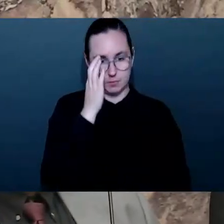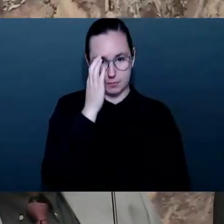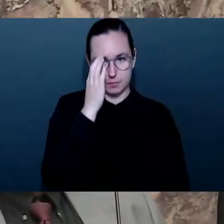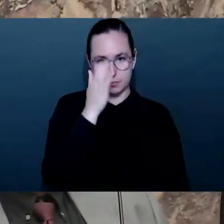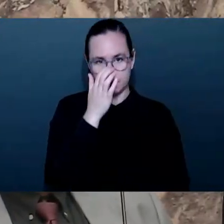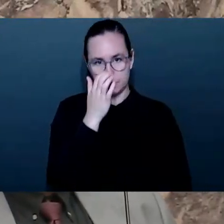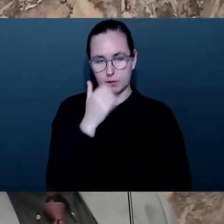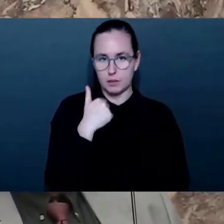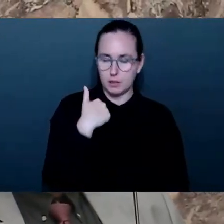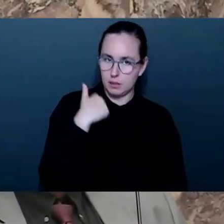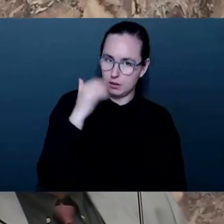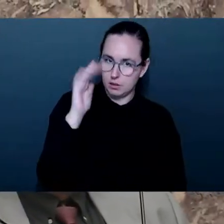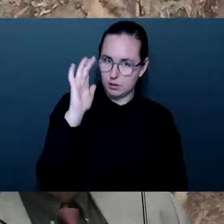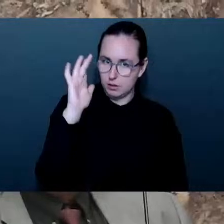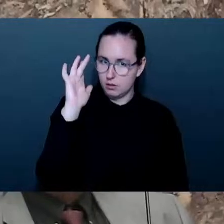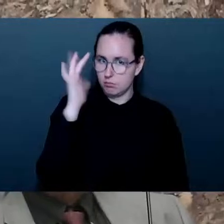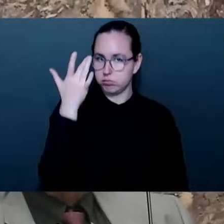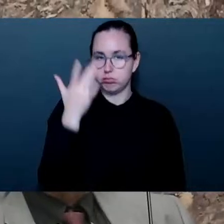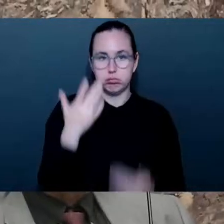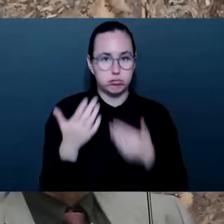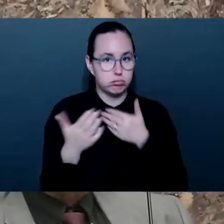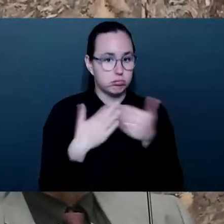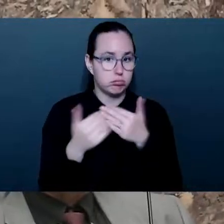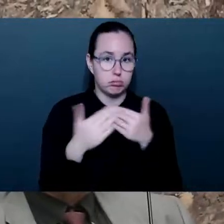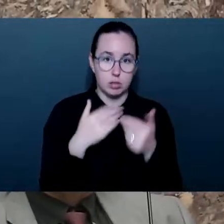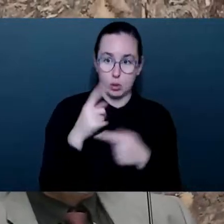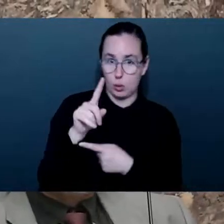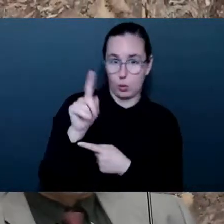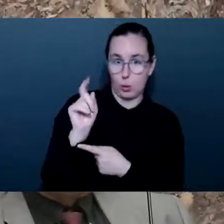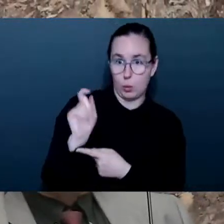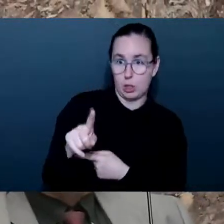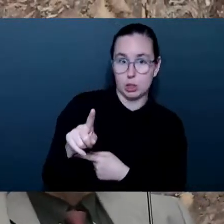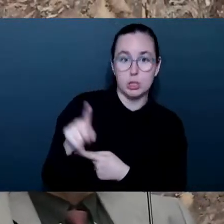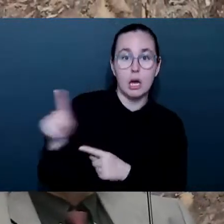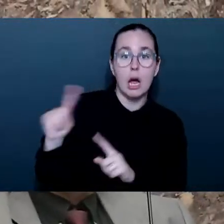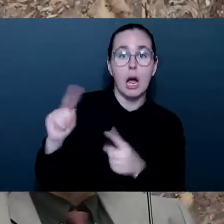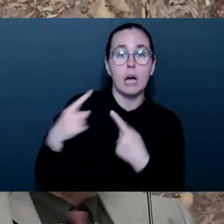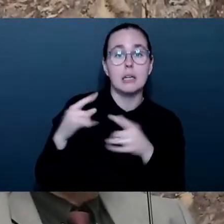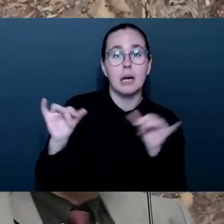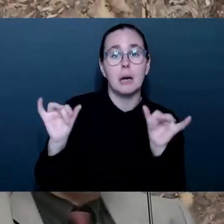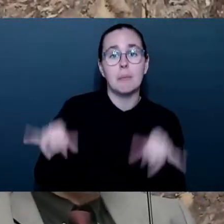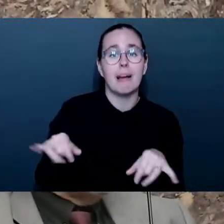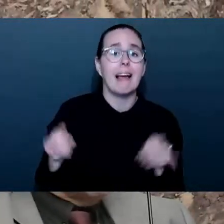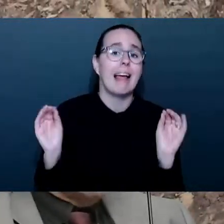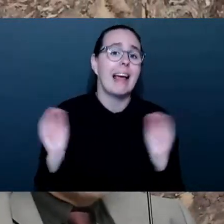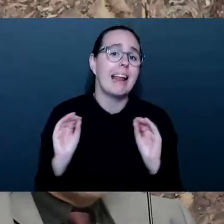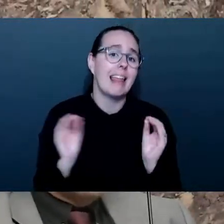we don't see any action on any of these things that get brought up. We hear from every